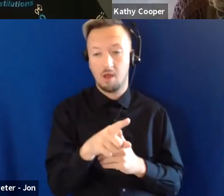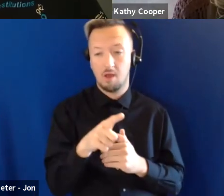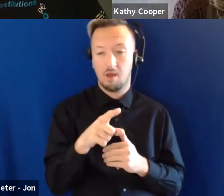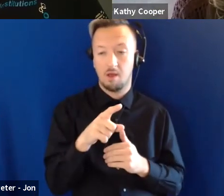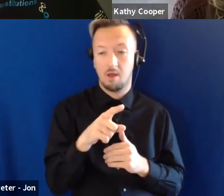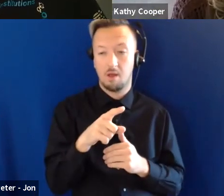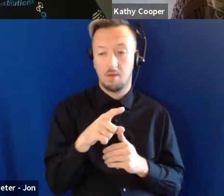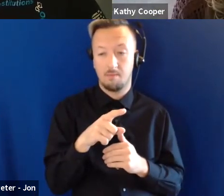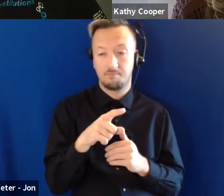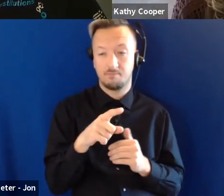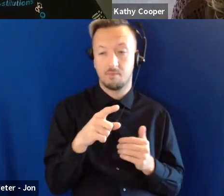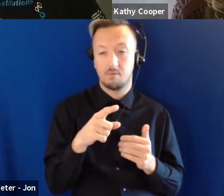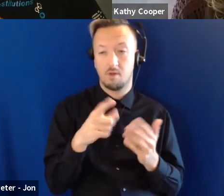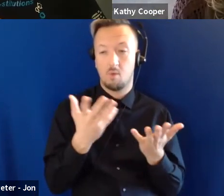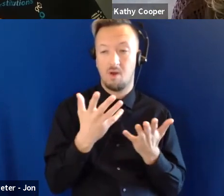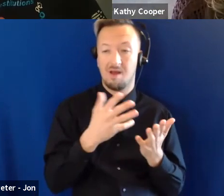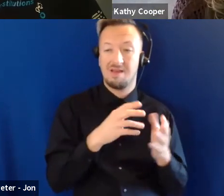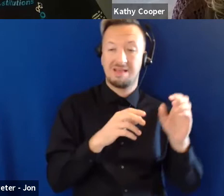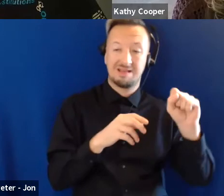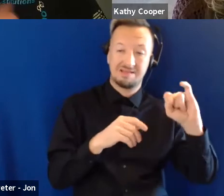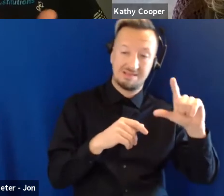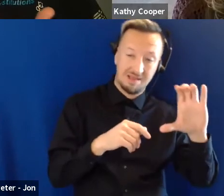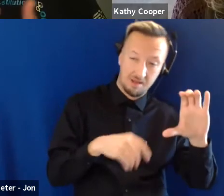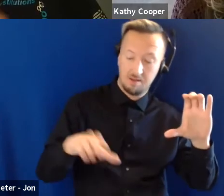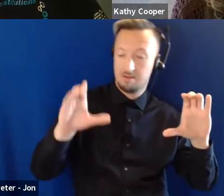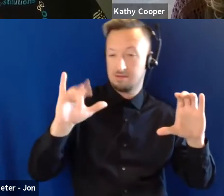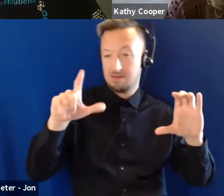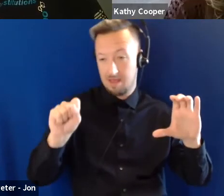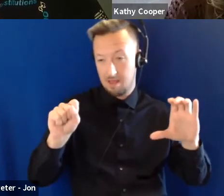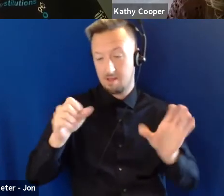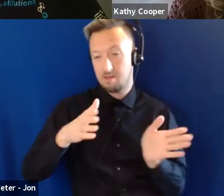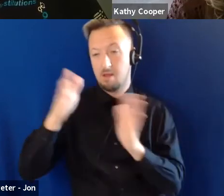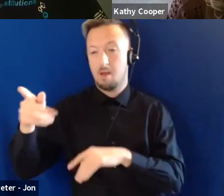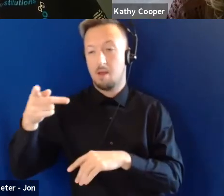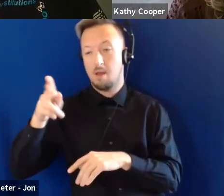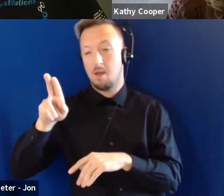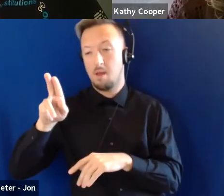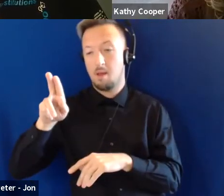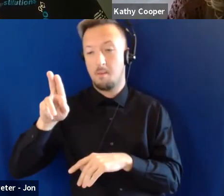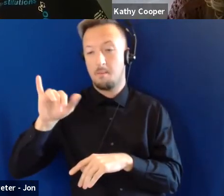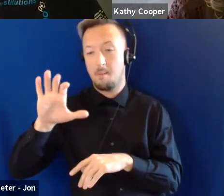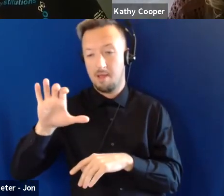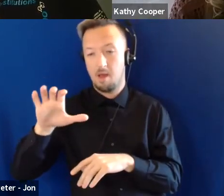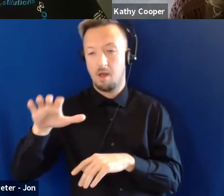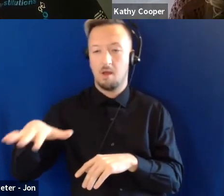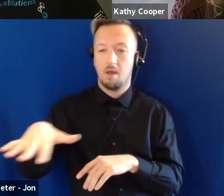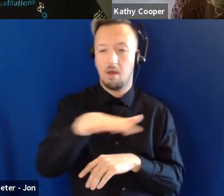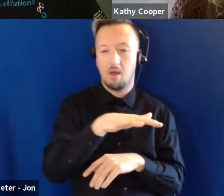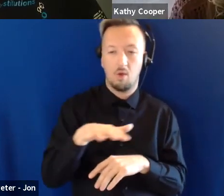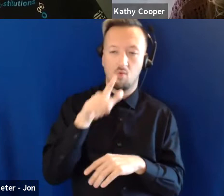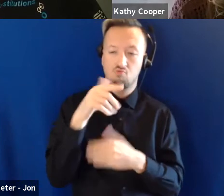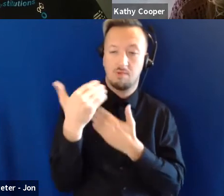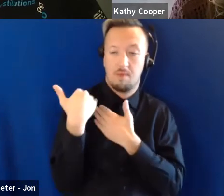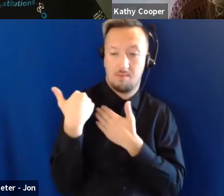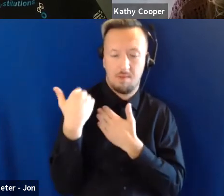SILCs, SILs, and public in the development of the spill, and who should lead the charge? Yeah. Well, I mean, I